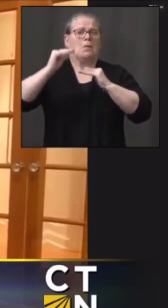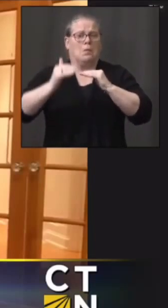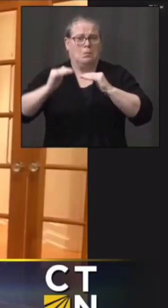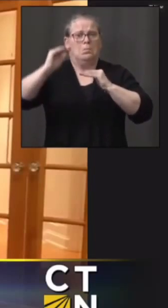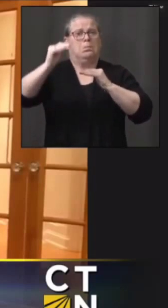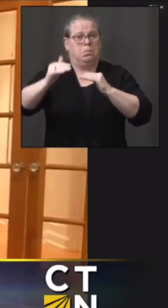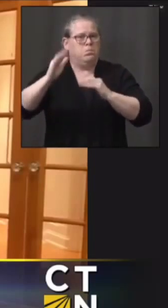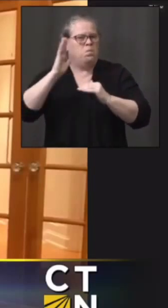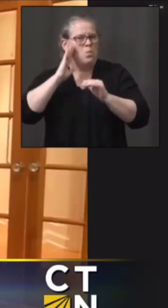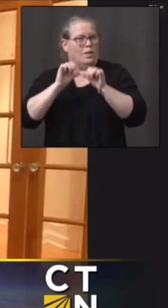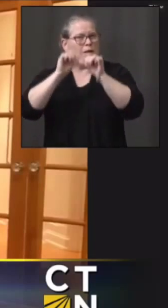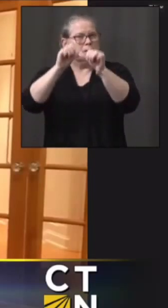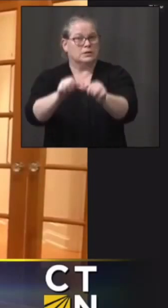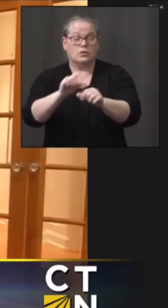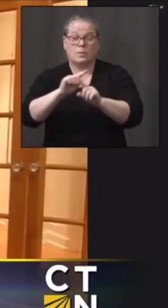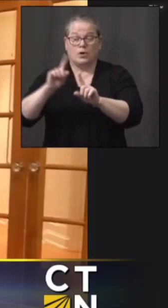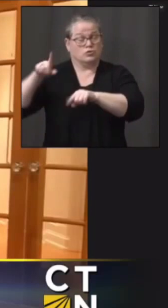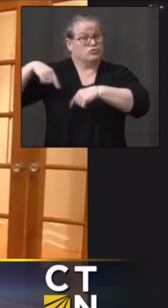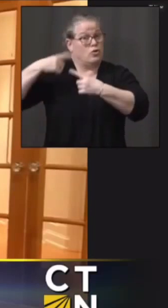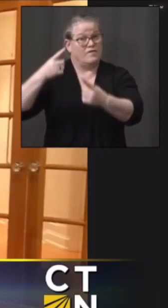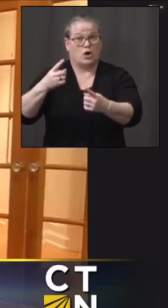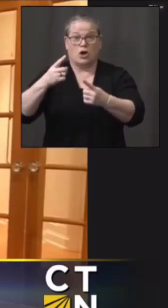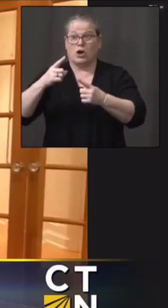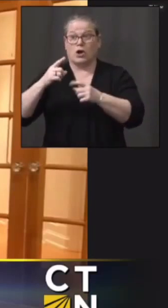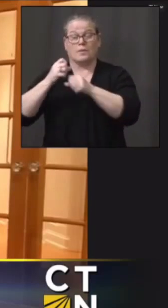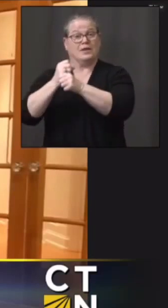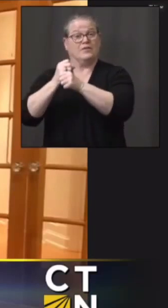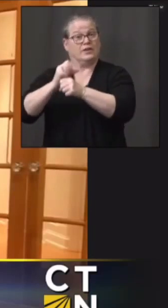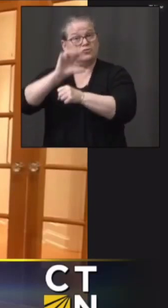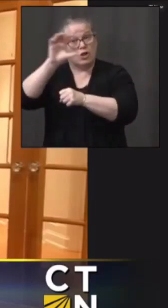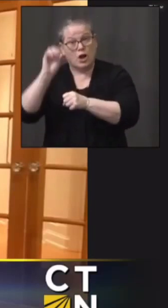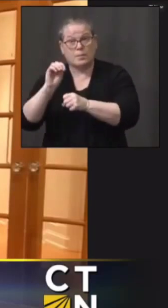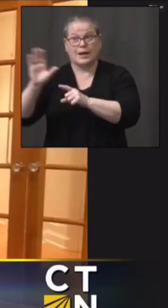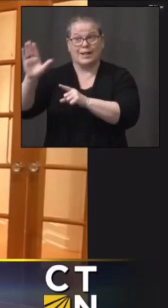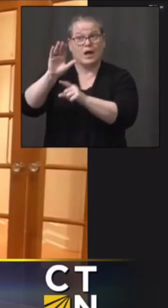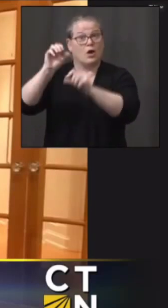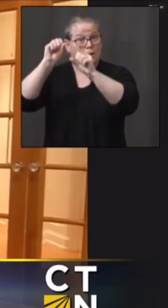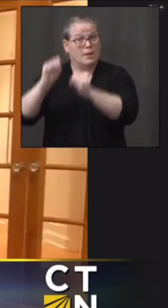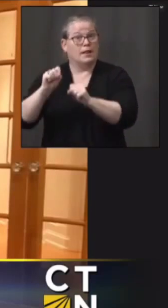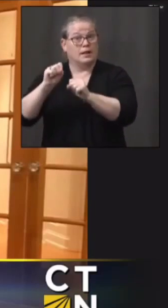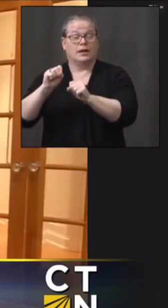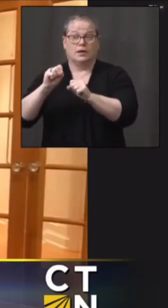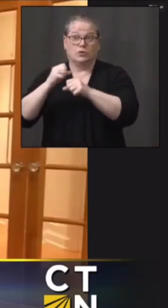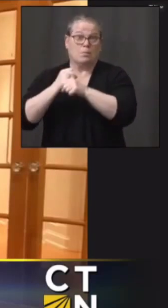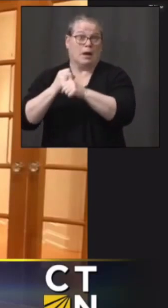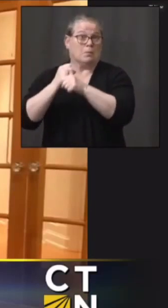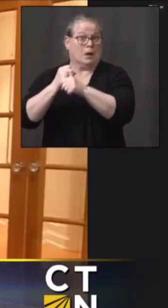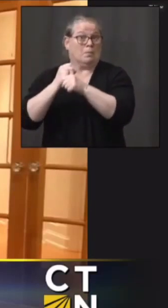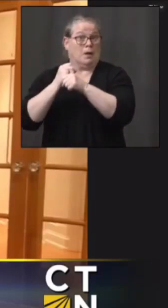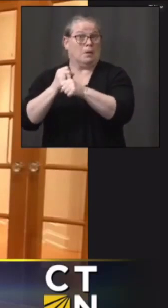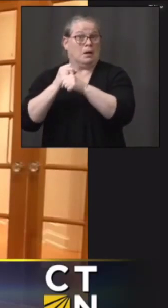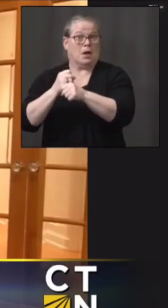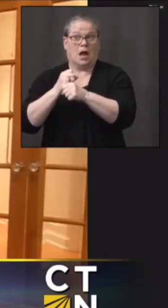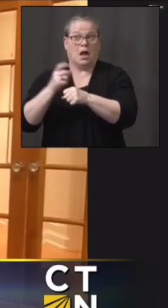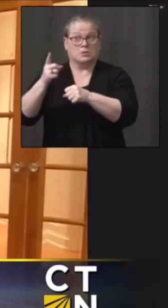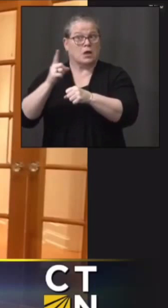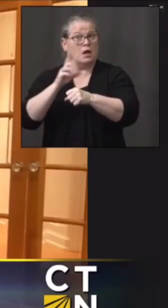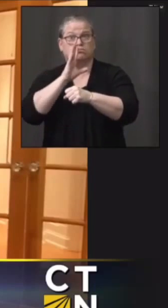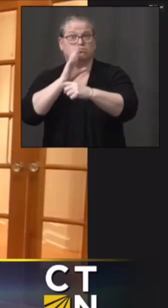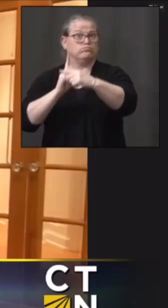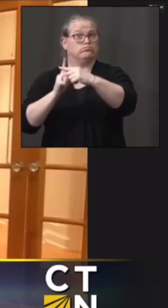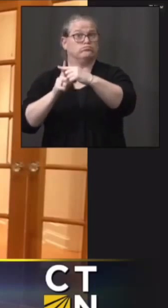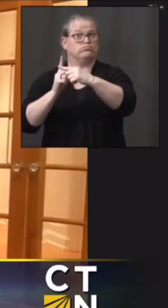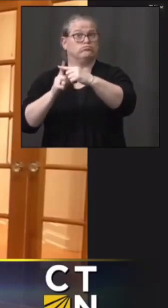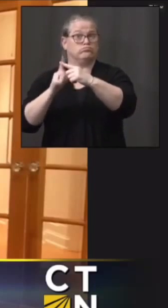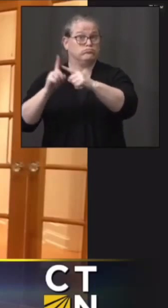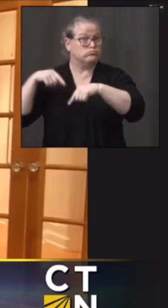so far, we've heard nothing but optimism from the manufacturers about their ability to continue to scale up in the coming months. And have you talked about